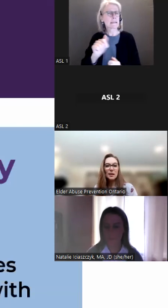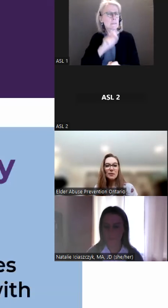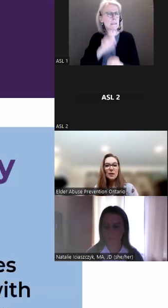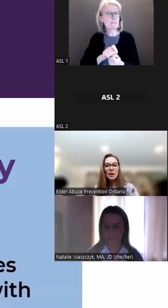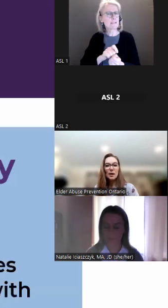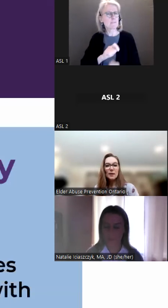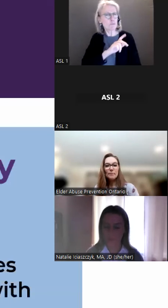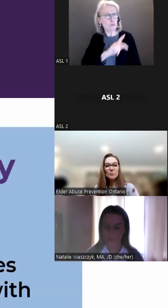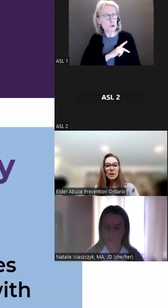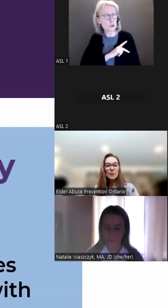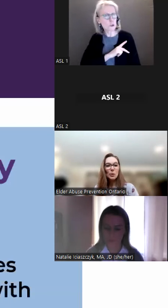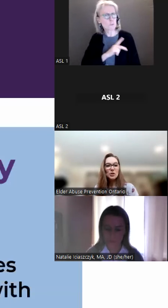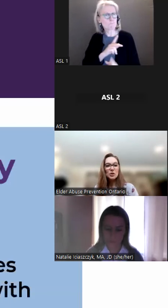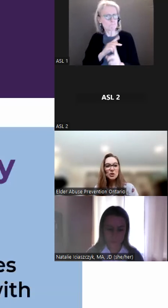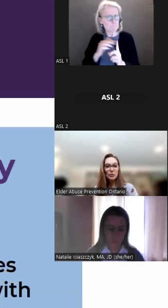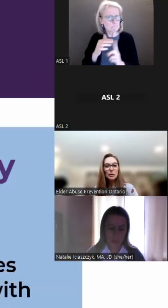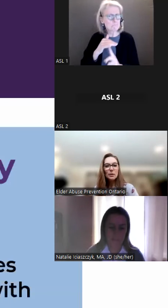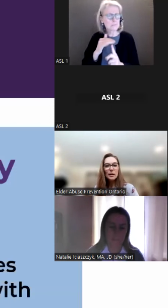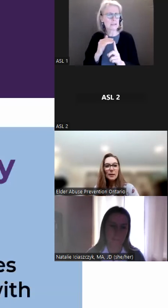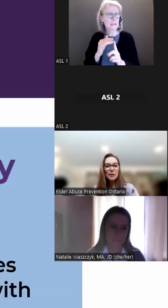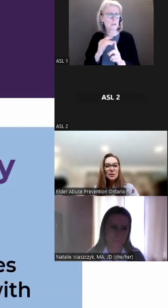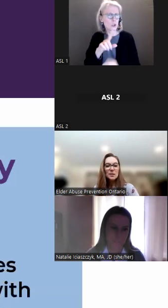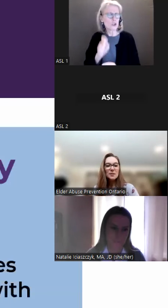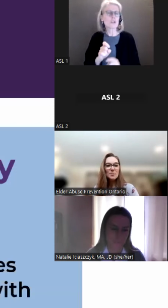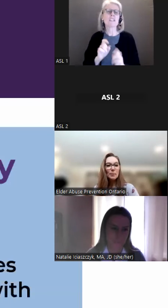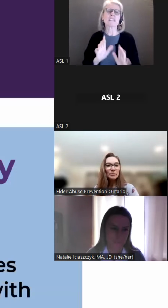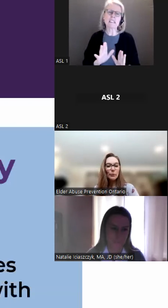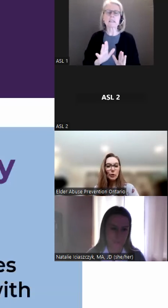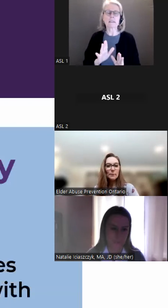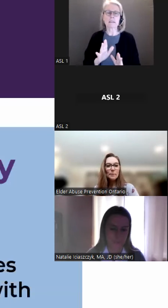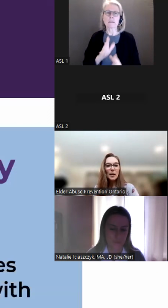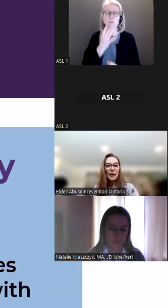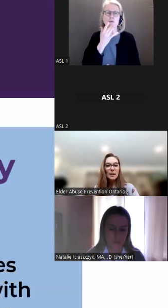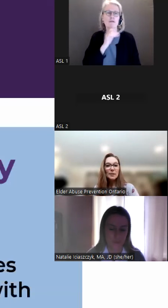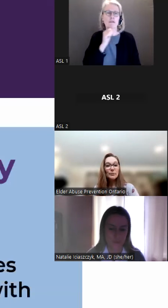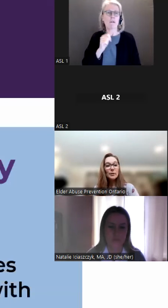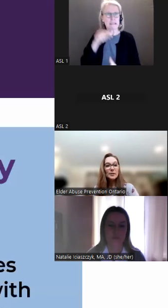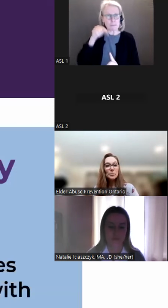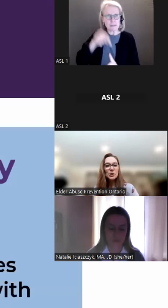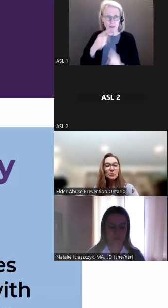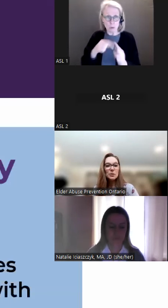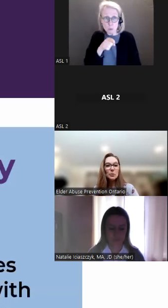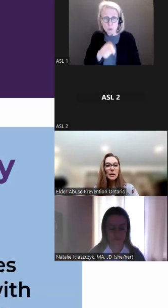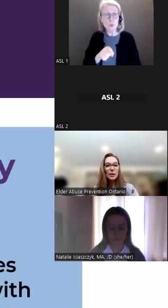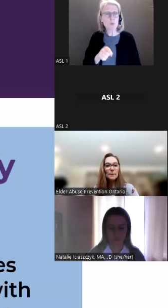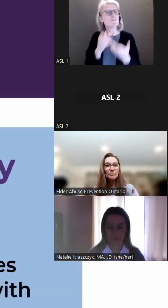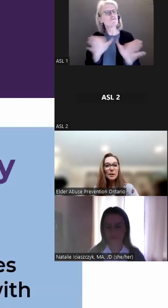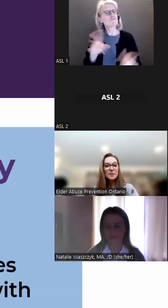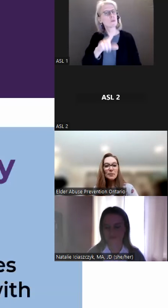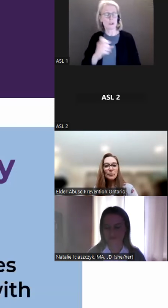you maintain keeping questions general, because this is a public forum. And if you'd like to reach out